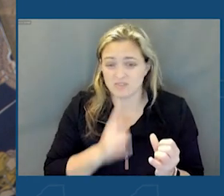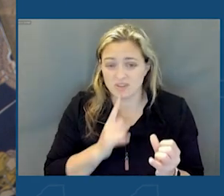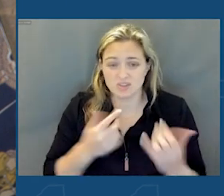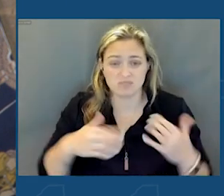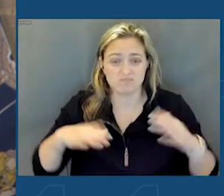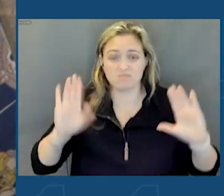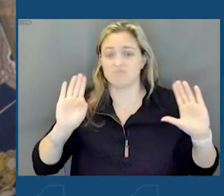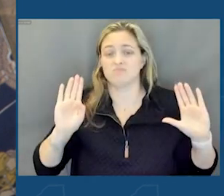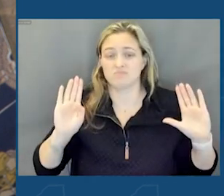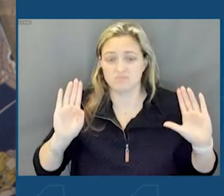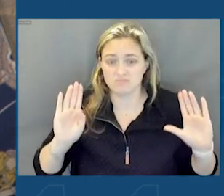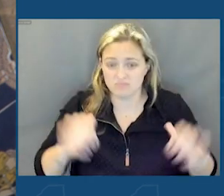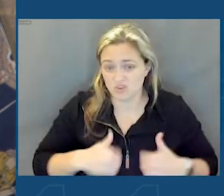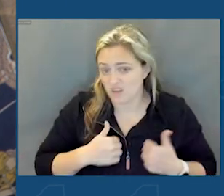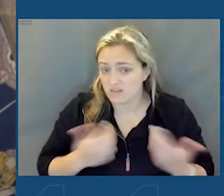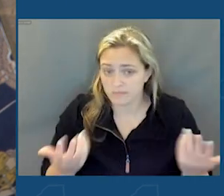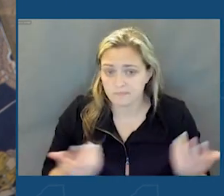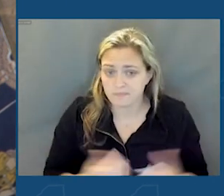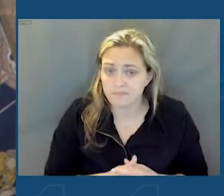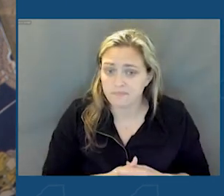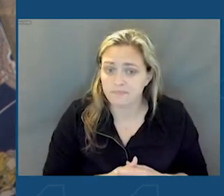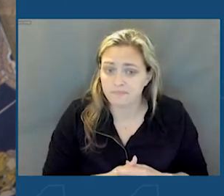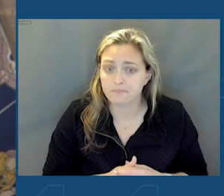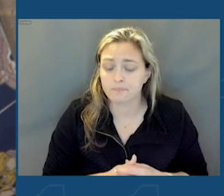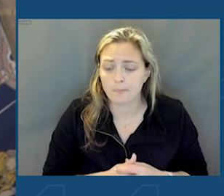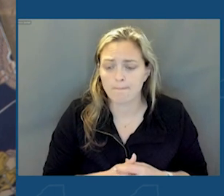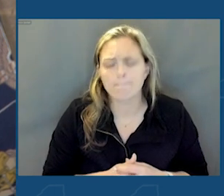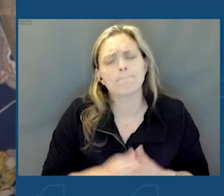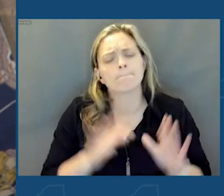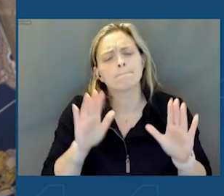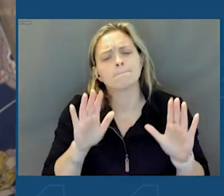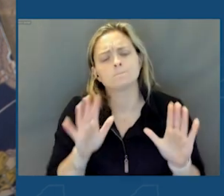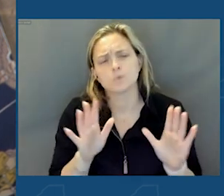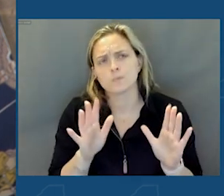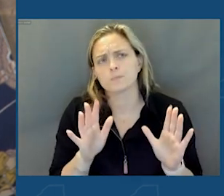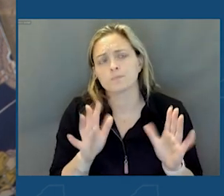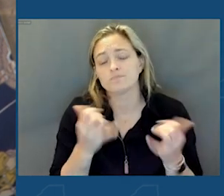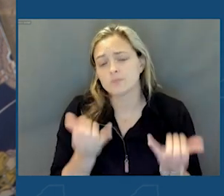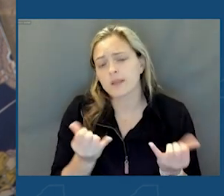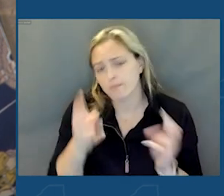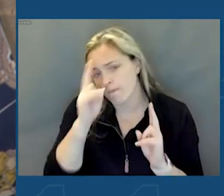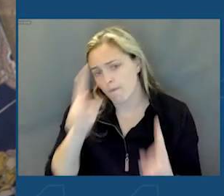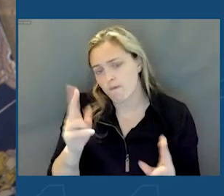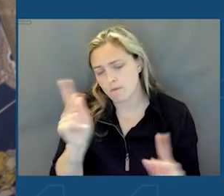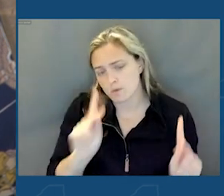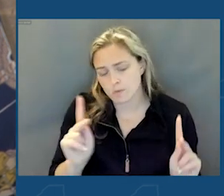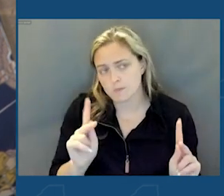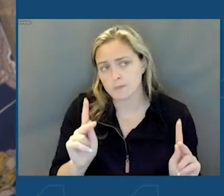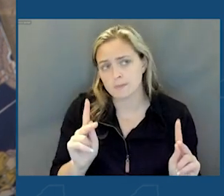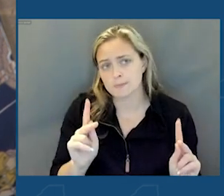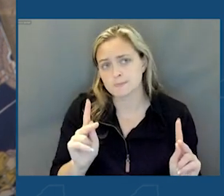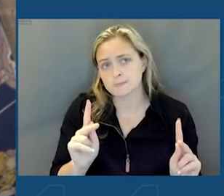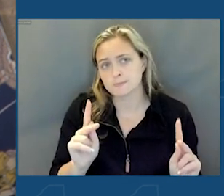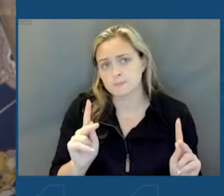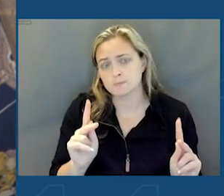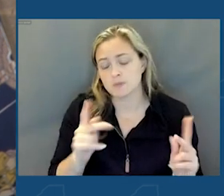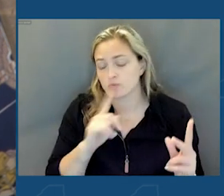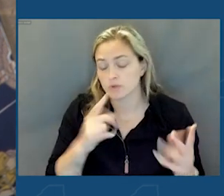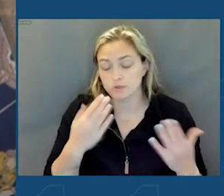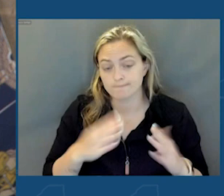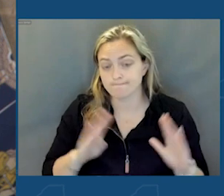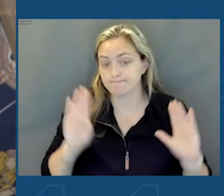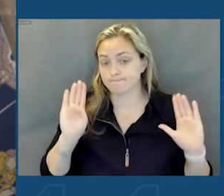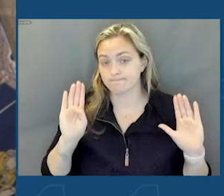to sacrifice your life. So today we honor those who had that selfless devotion to